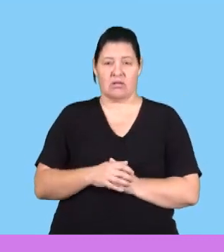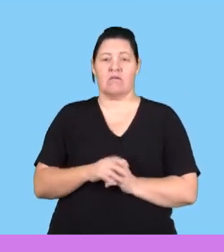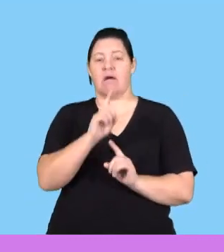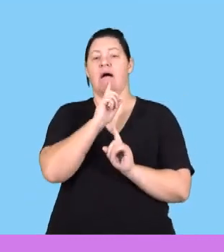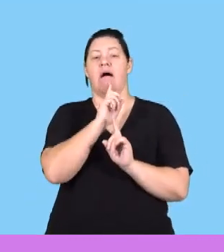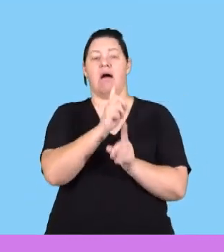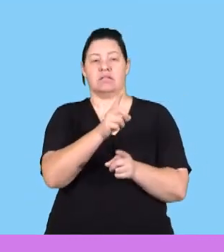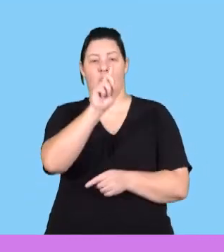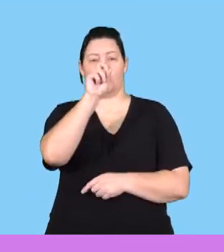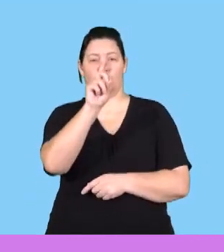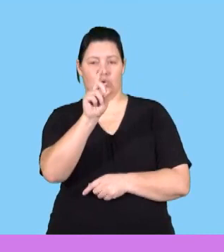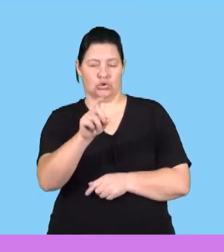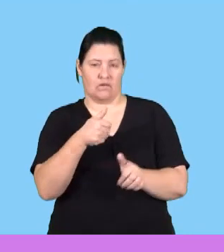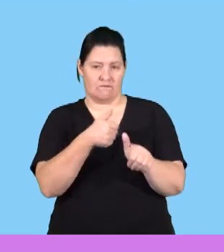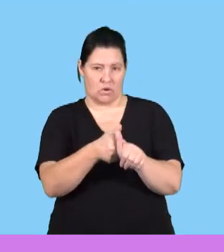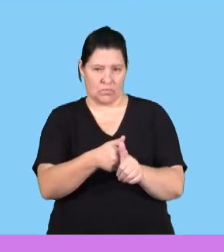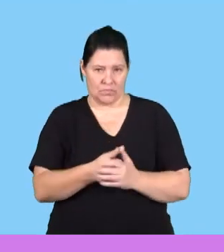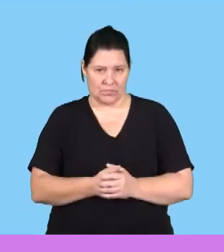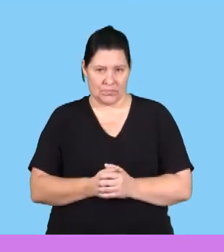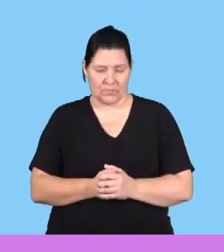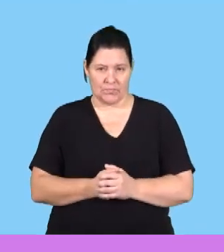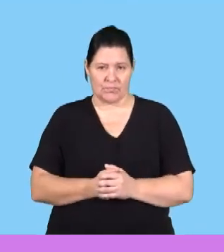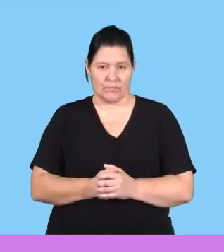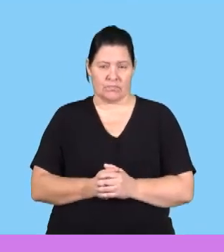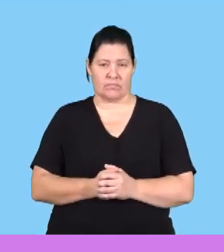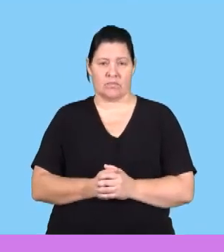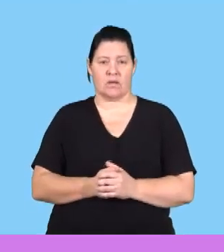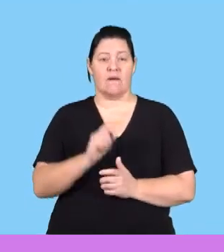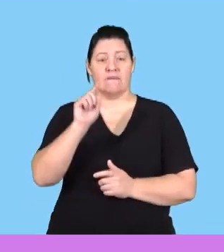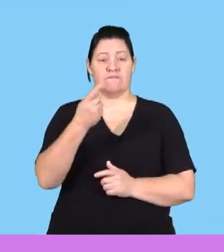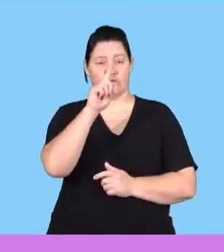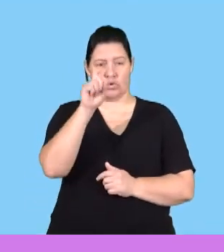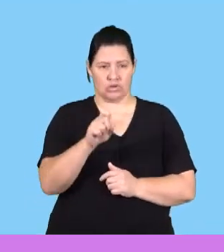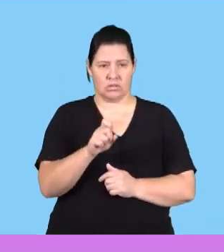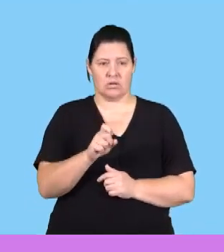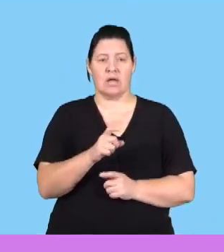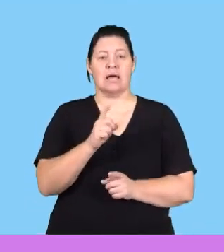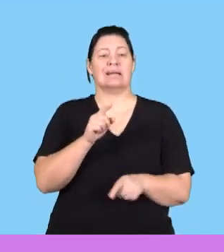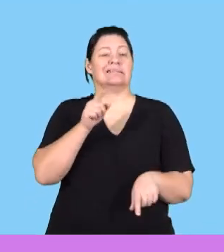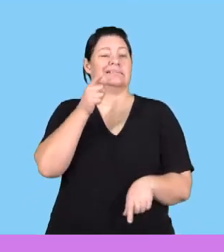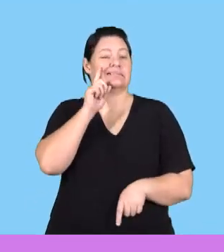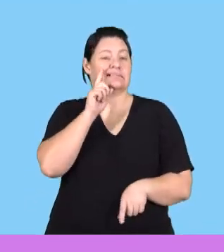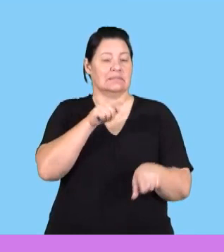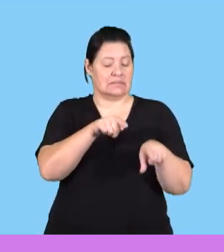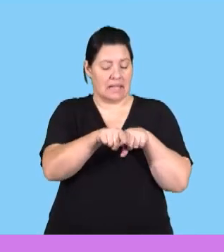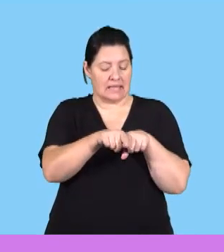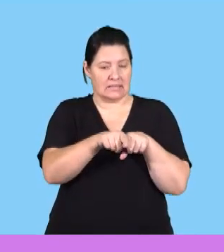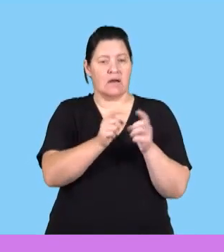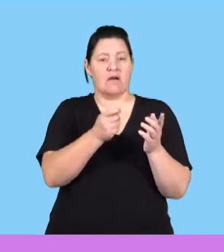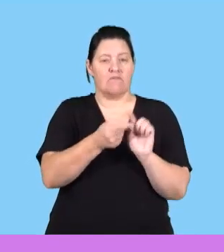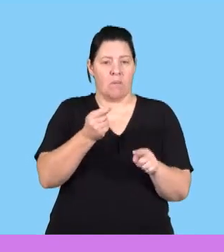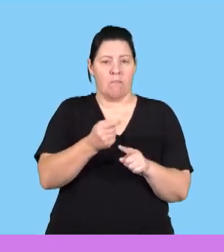the table provided and answer the question that follow. Right. So the first question, arrange the test